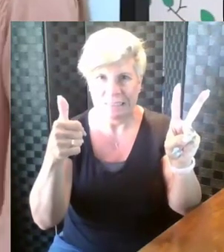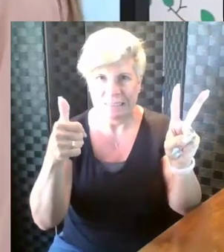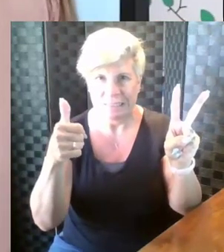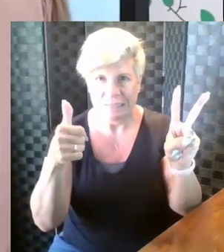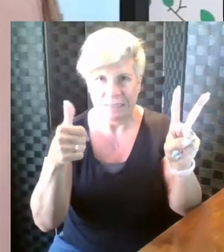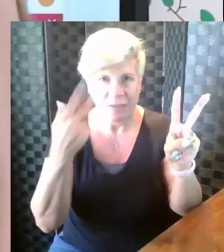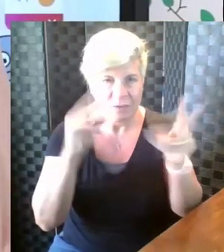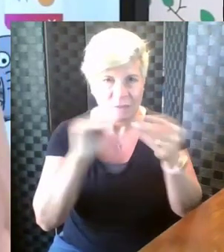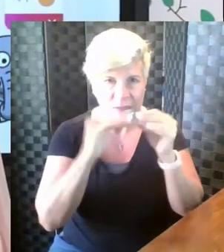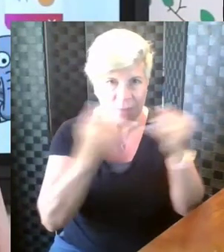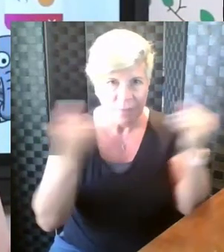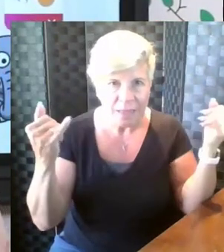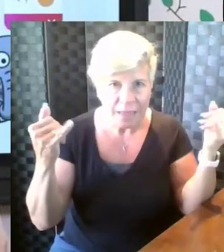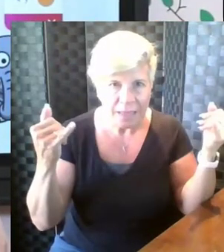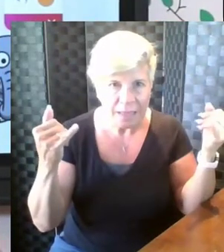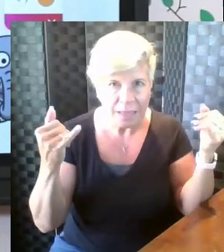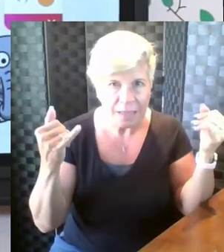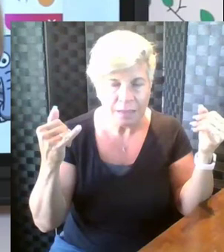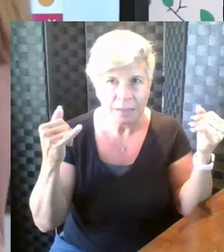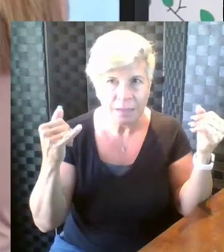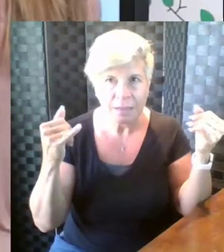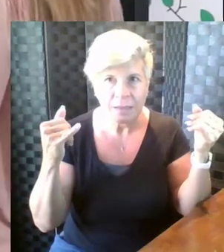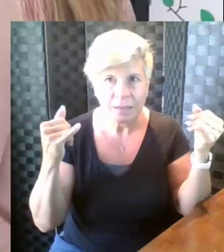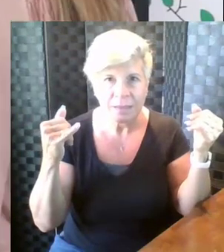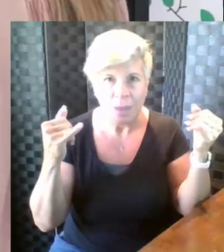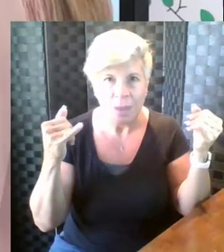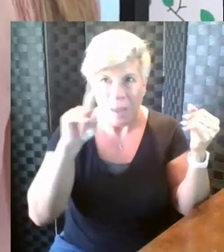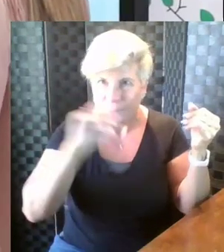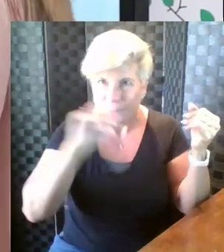let's scan our number line.